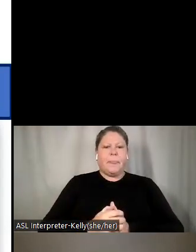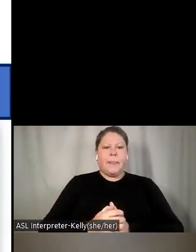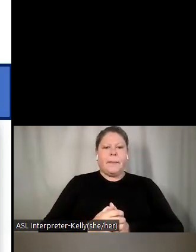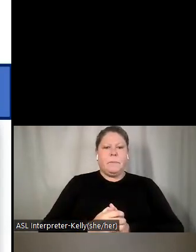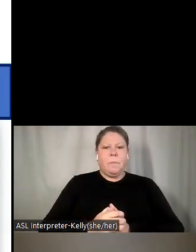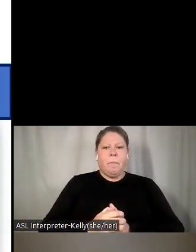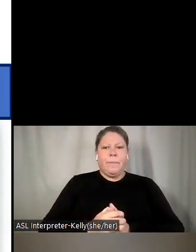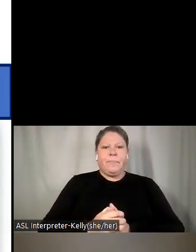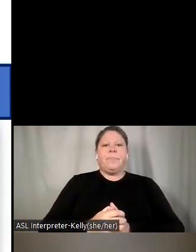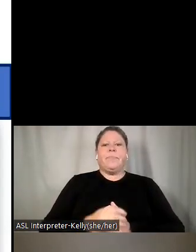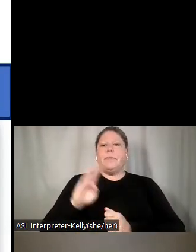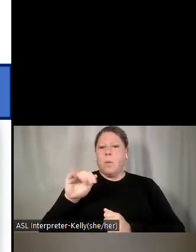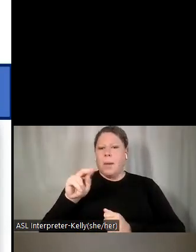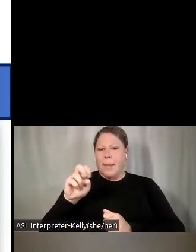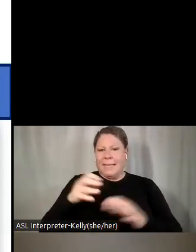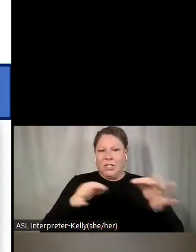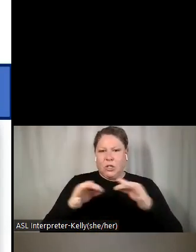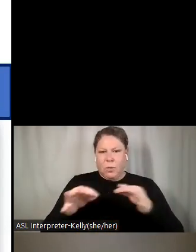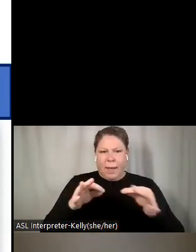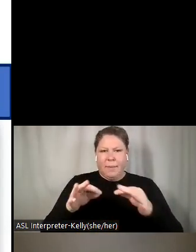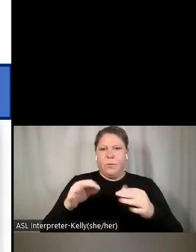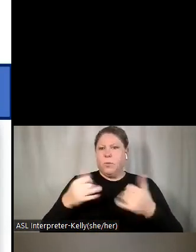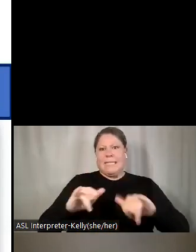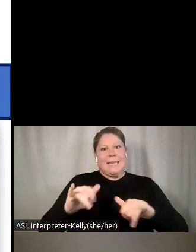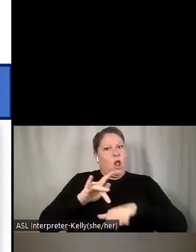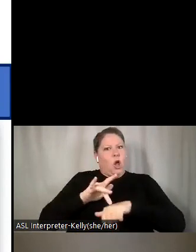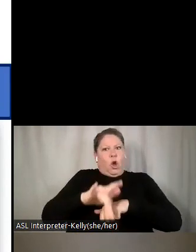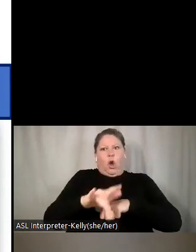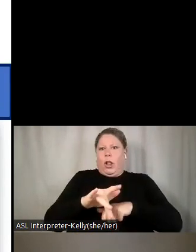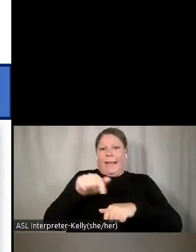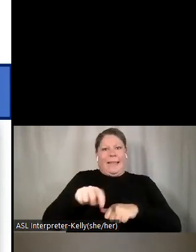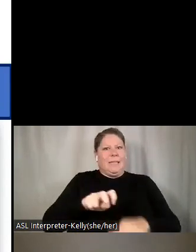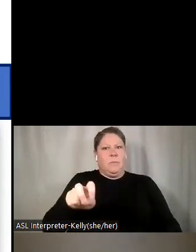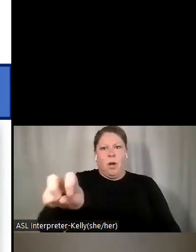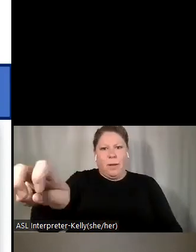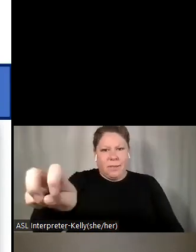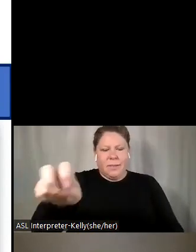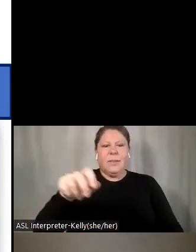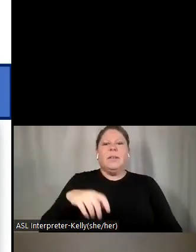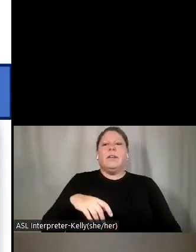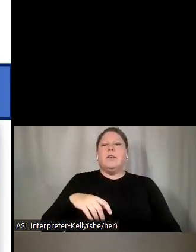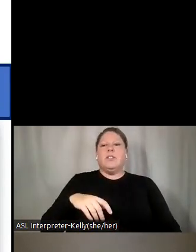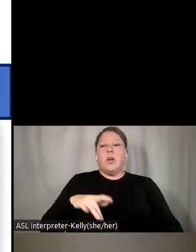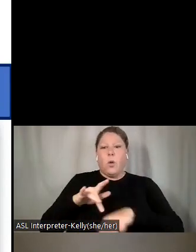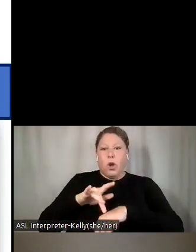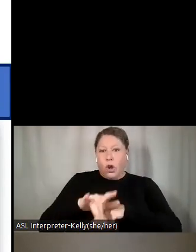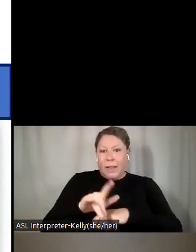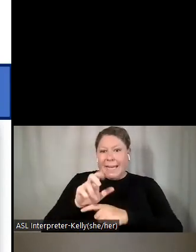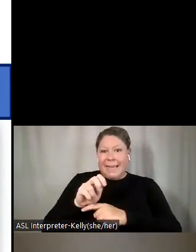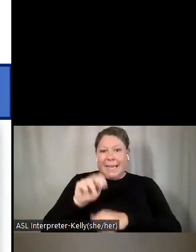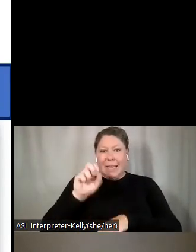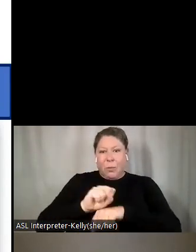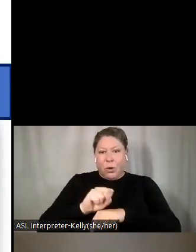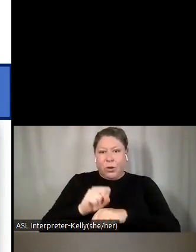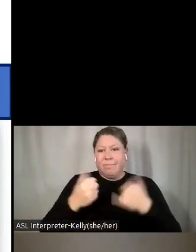So as Bonnie described, we're early on in this lean transformation journey. So our early lean work at CDPH is focused on